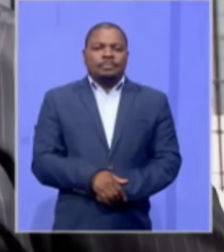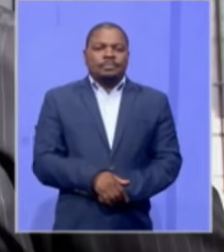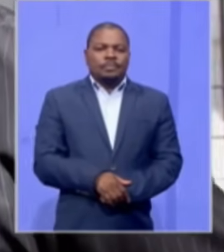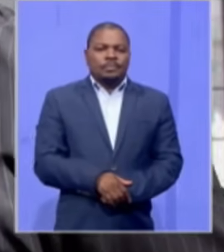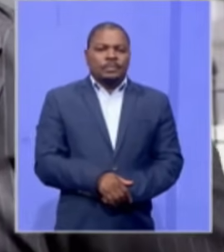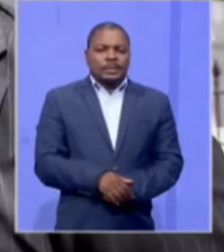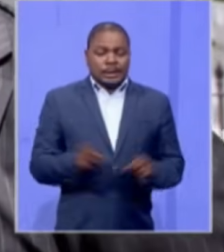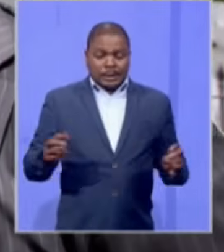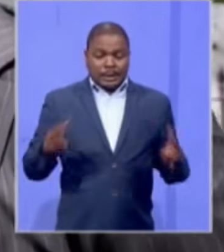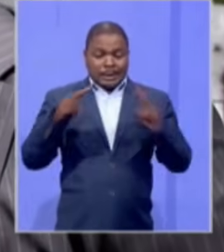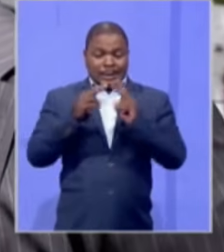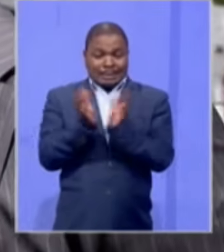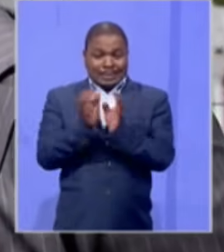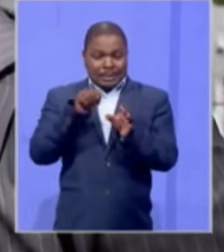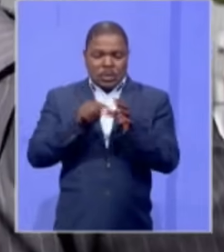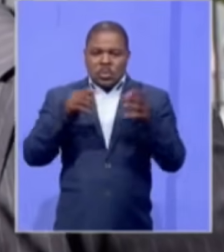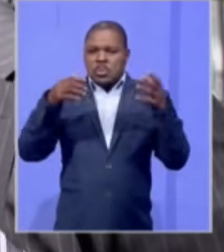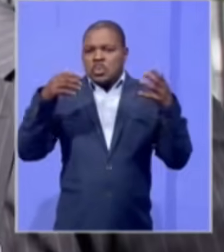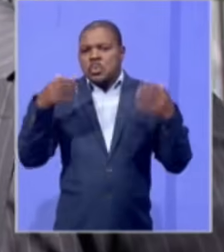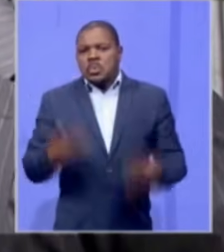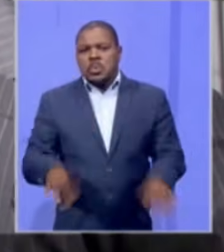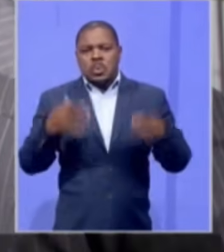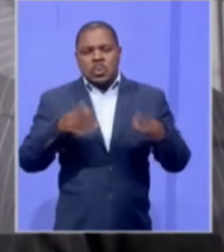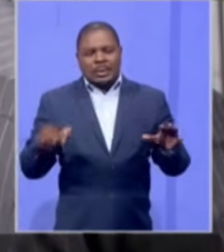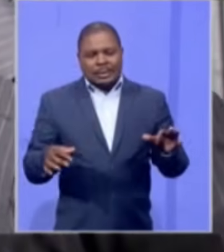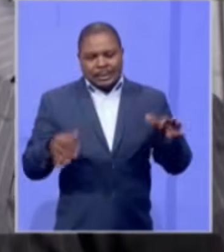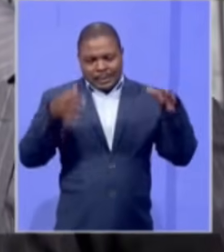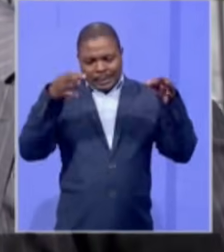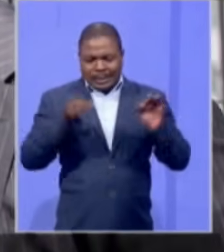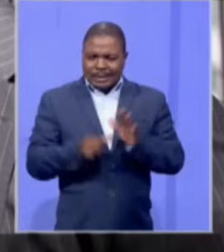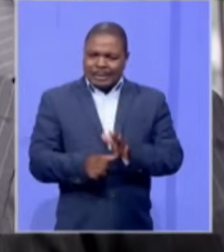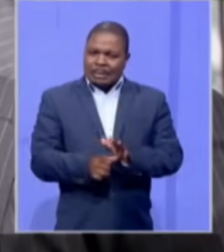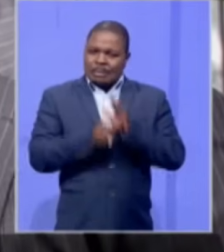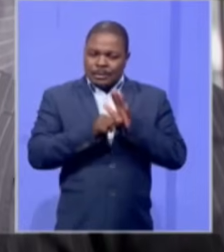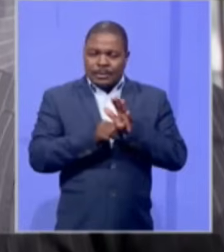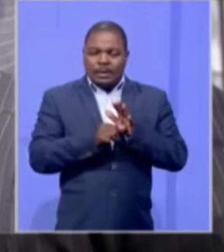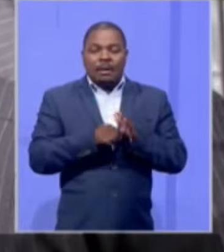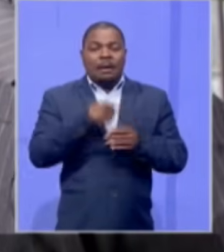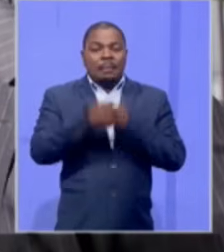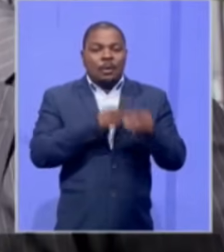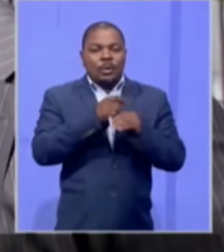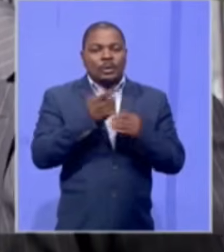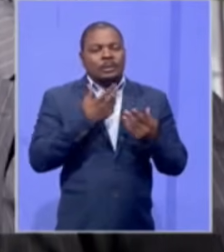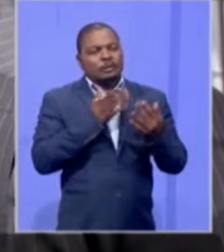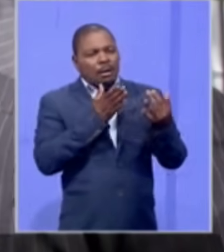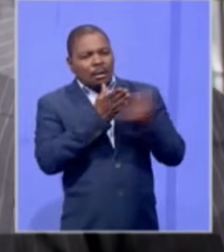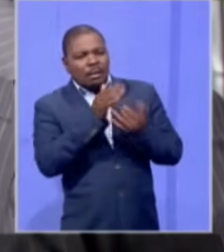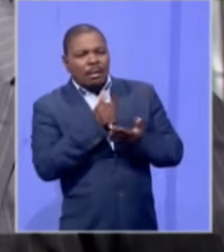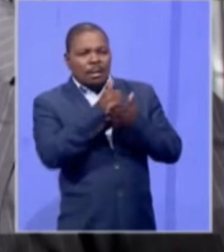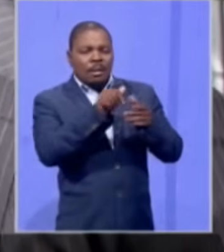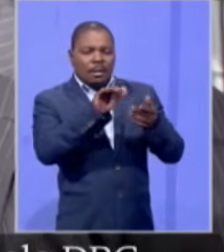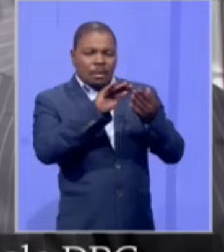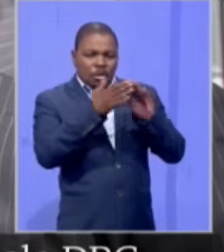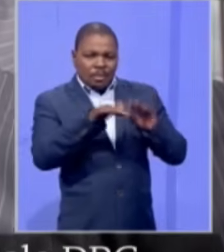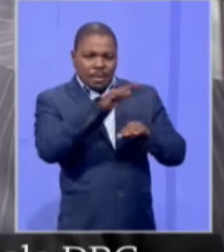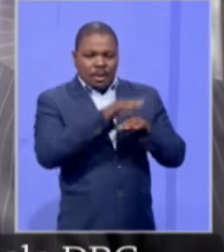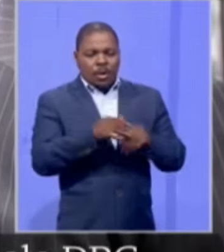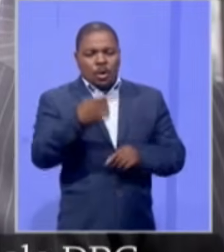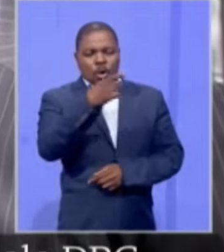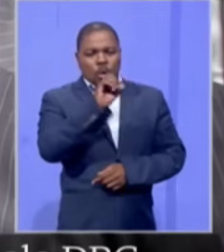The summit has taken groundbreaking resolutions with regards to humanitarian access, the reopening of the Goma airport,